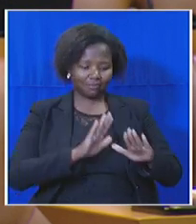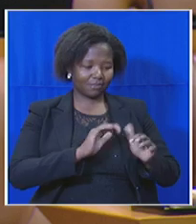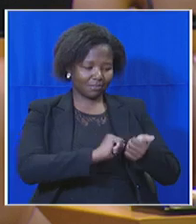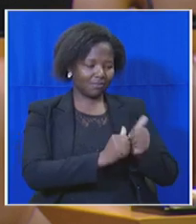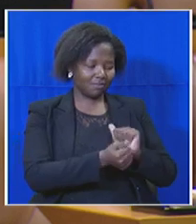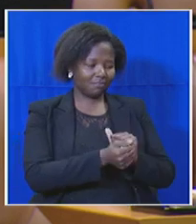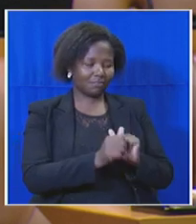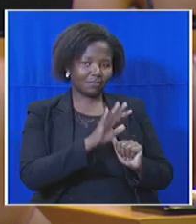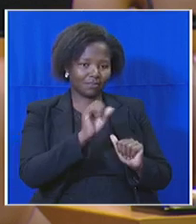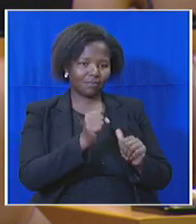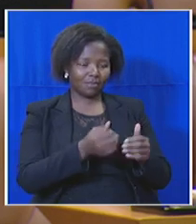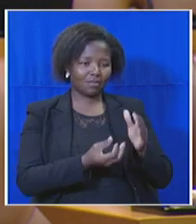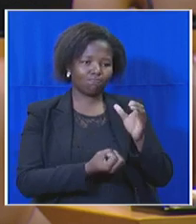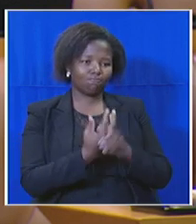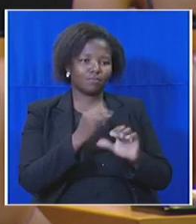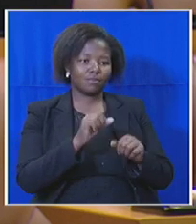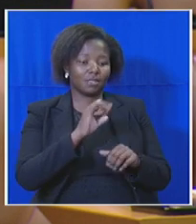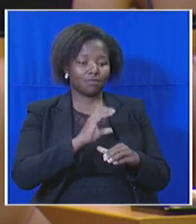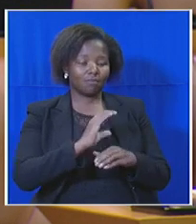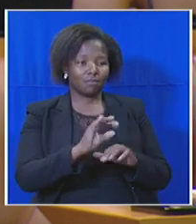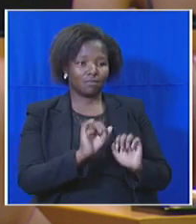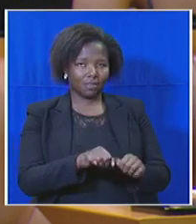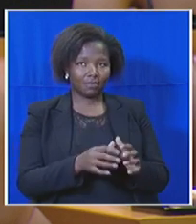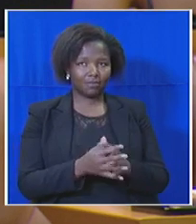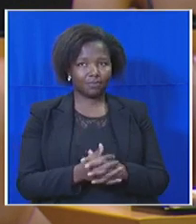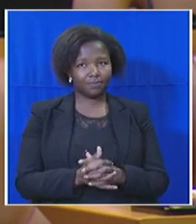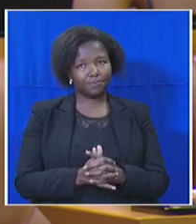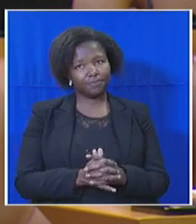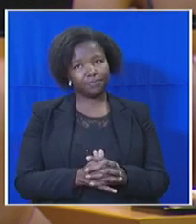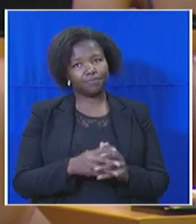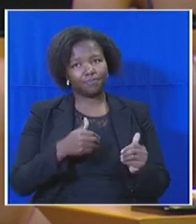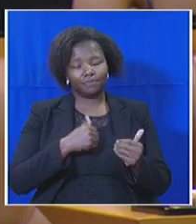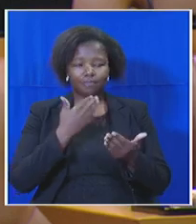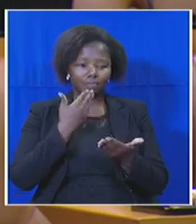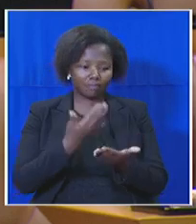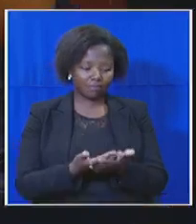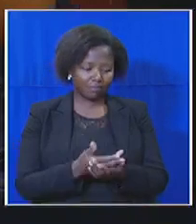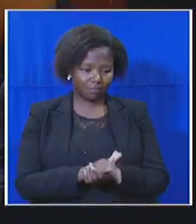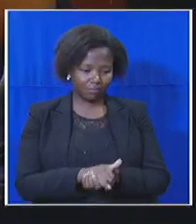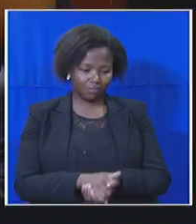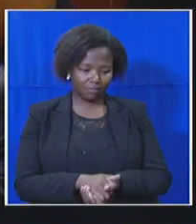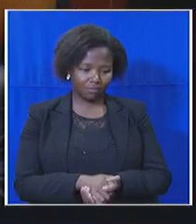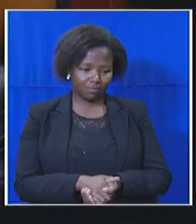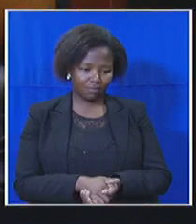stars if we can invest in their development. I so move.